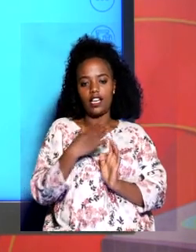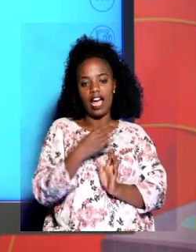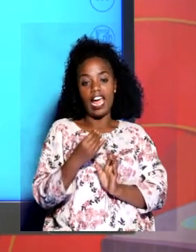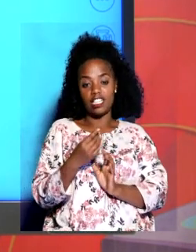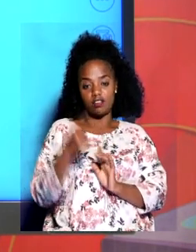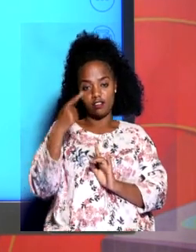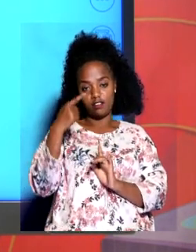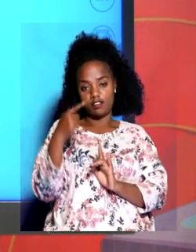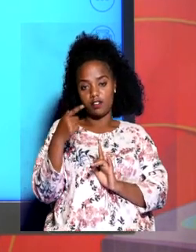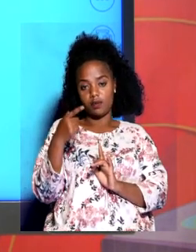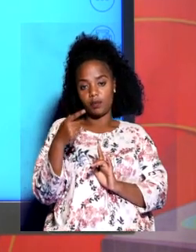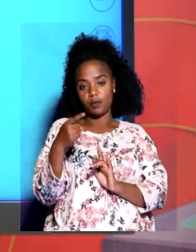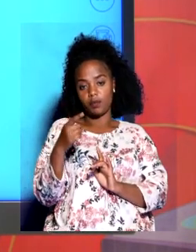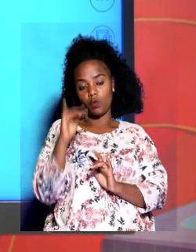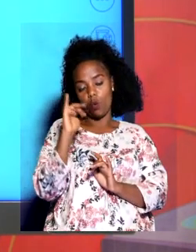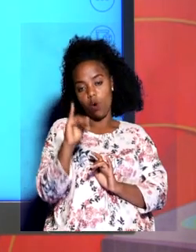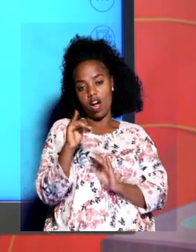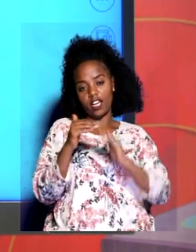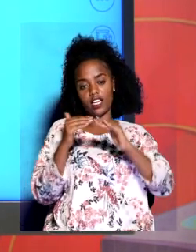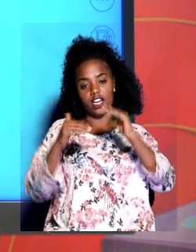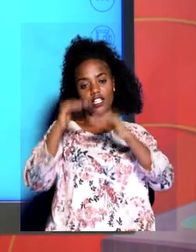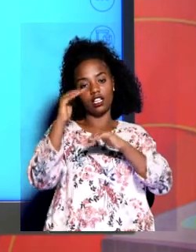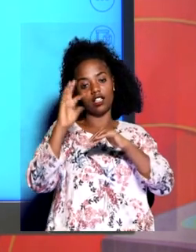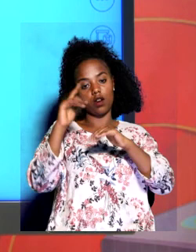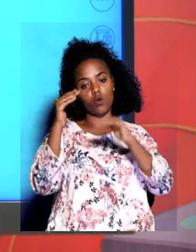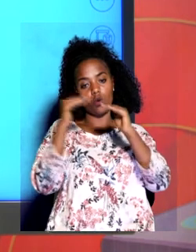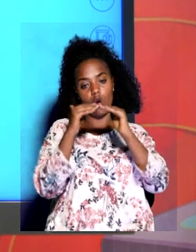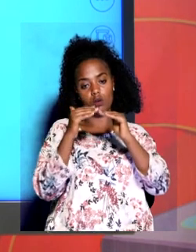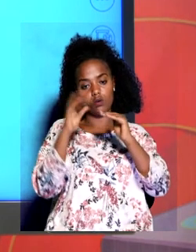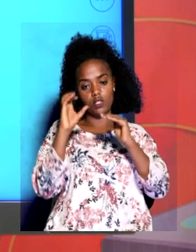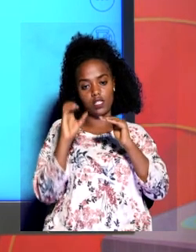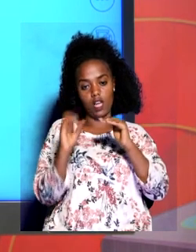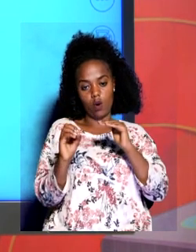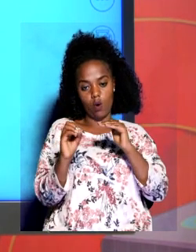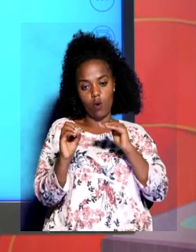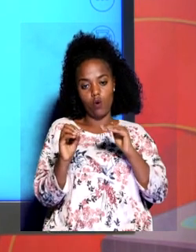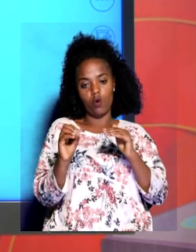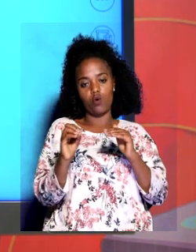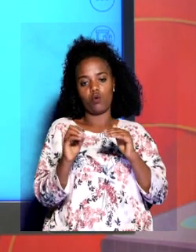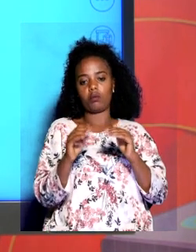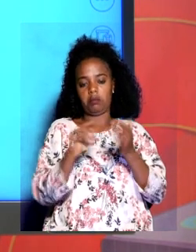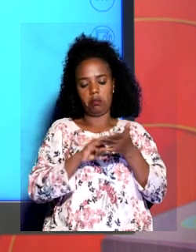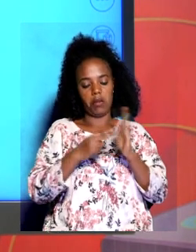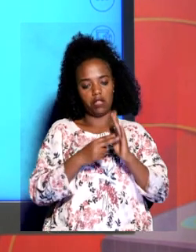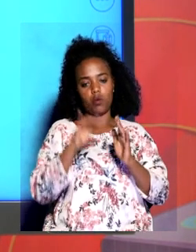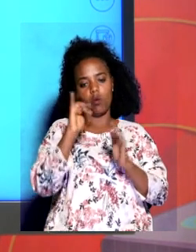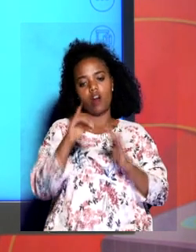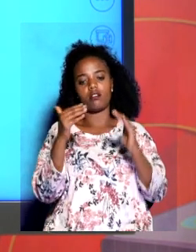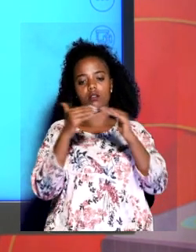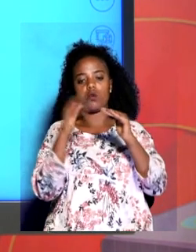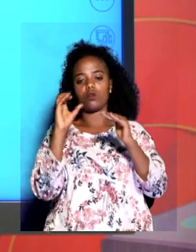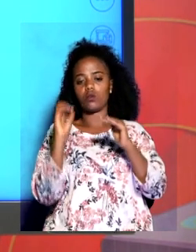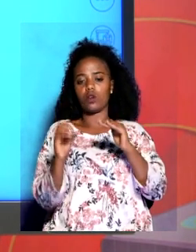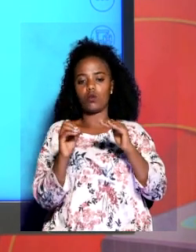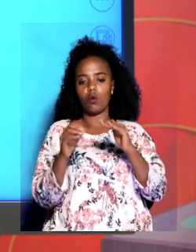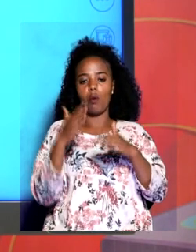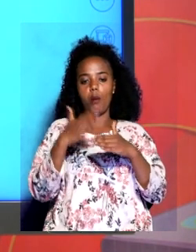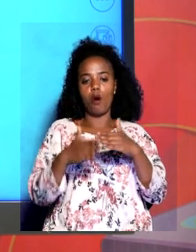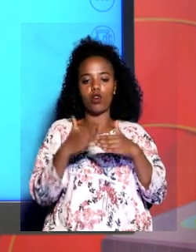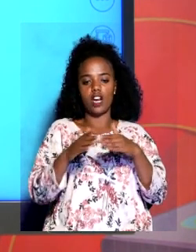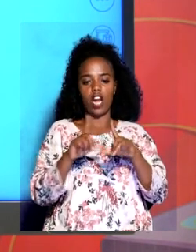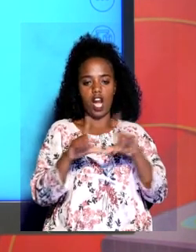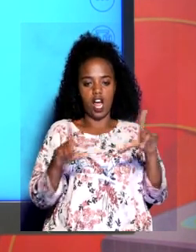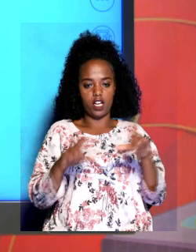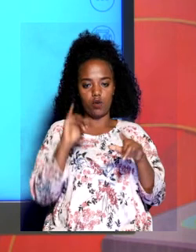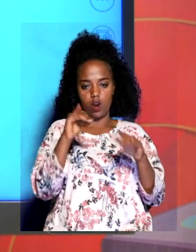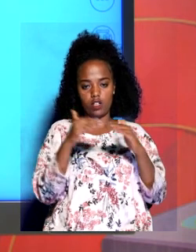this, y greater than or equal to 0, this means this, the boundary line y is equal to